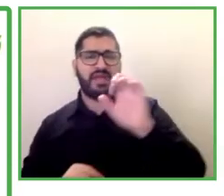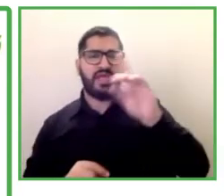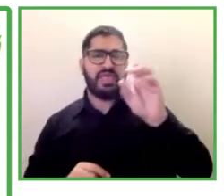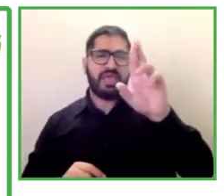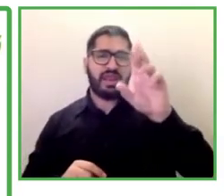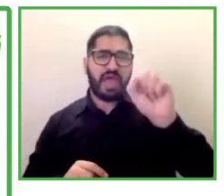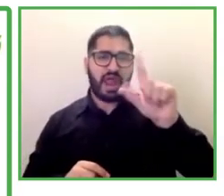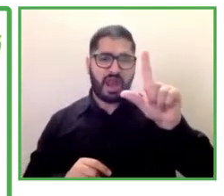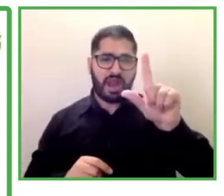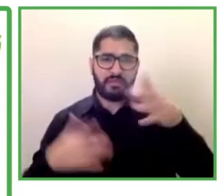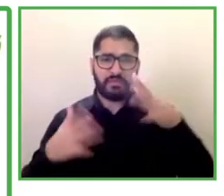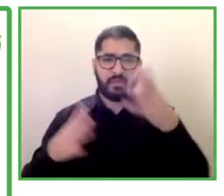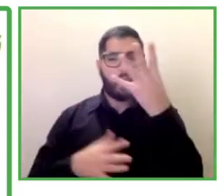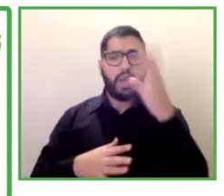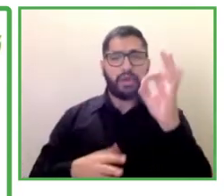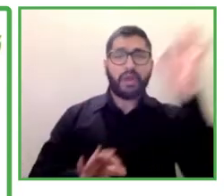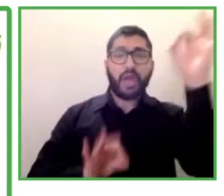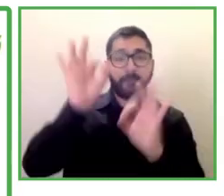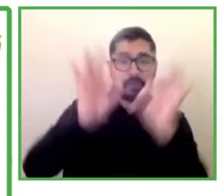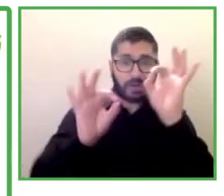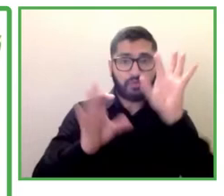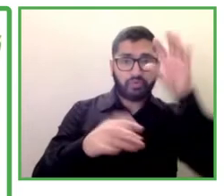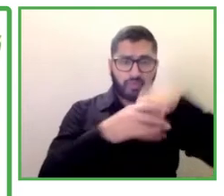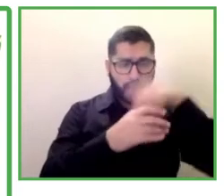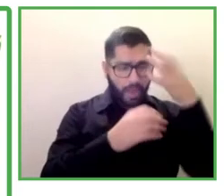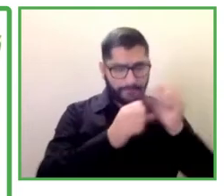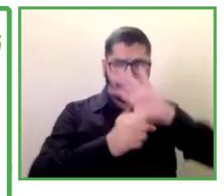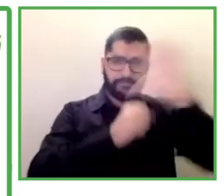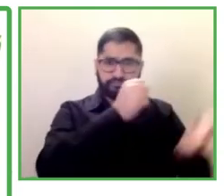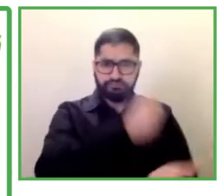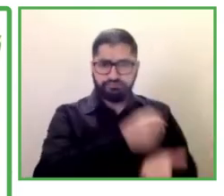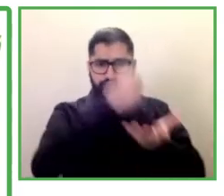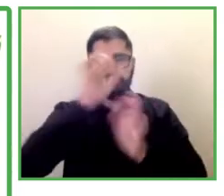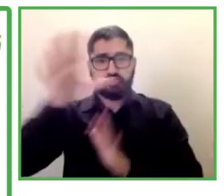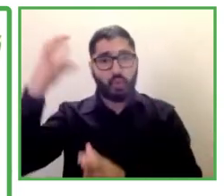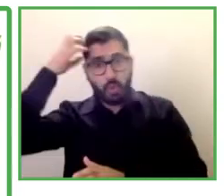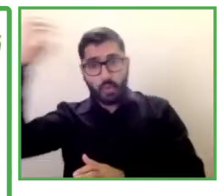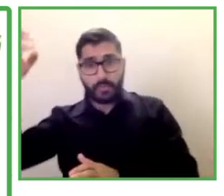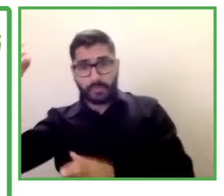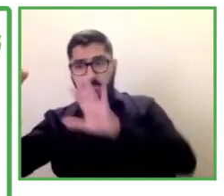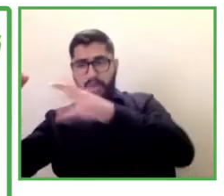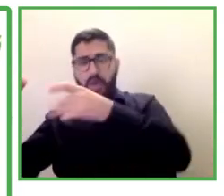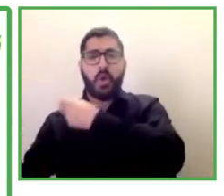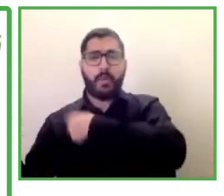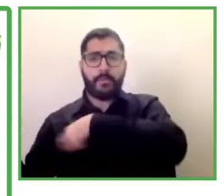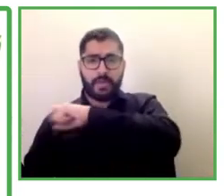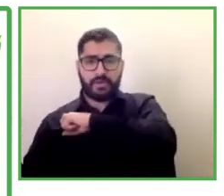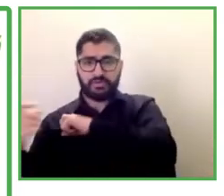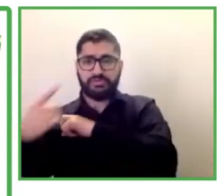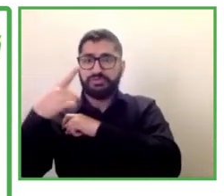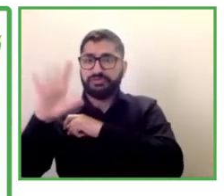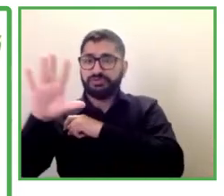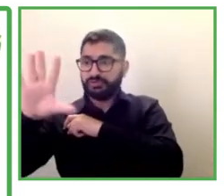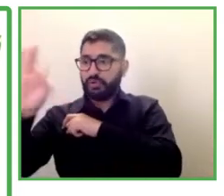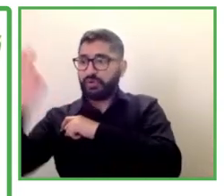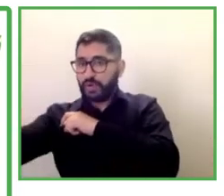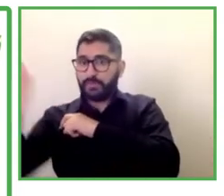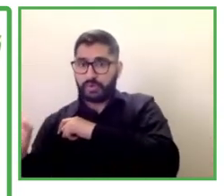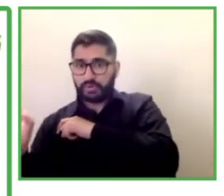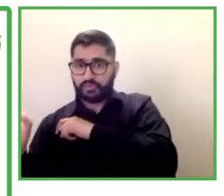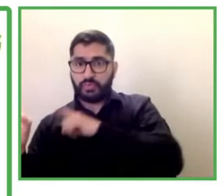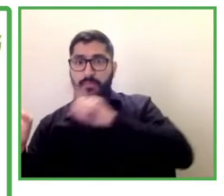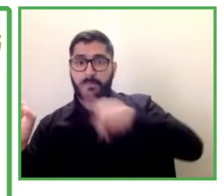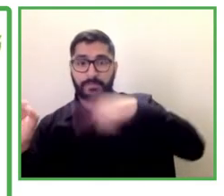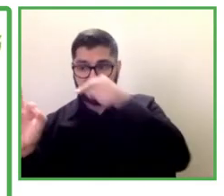So the government, the regional government, gives up 50%, and the government of Spain the other one.